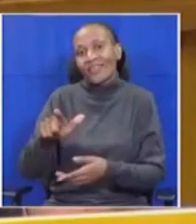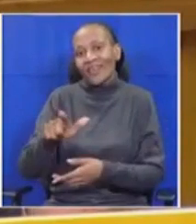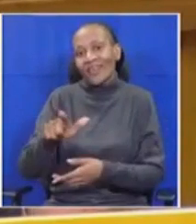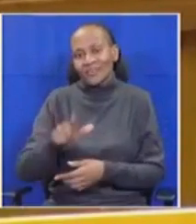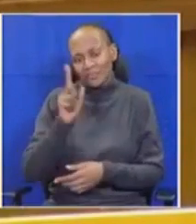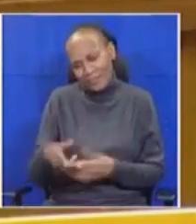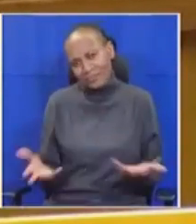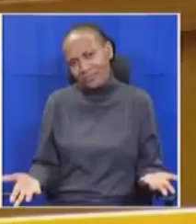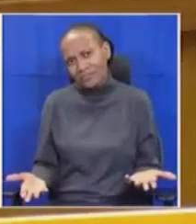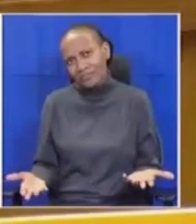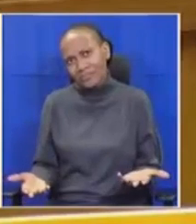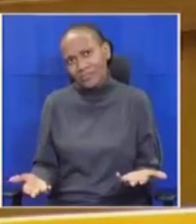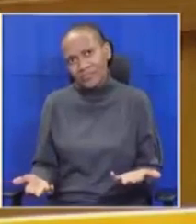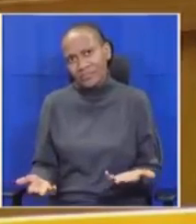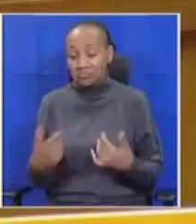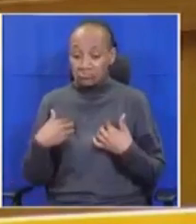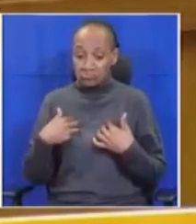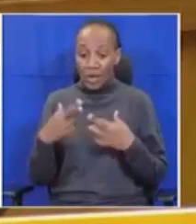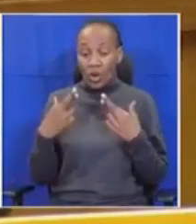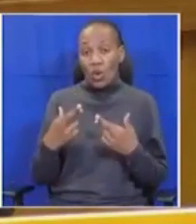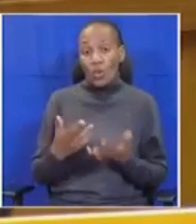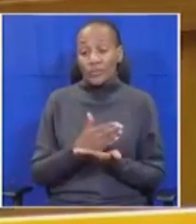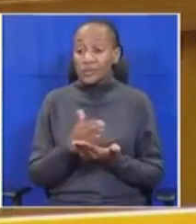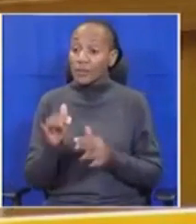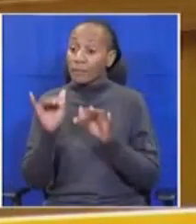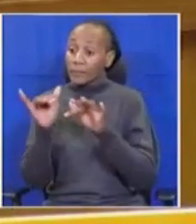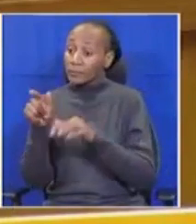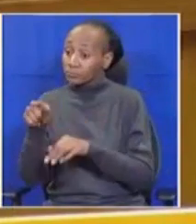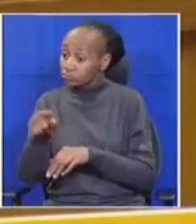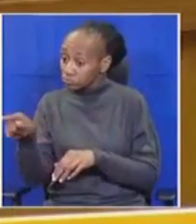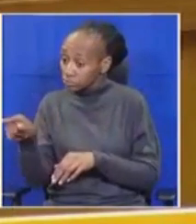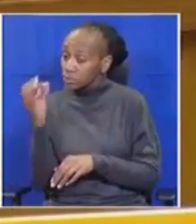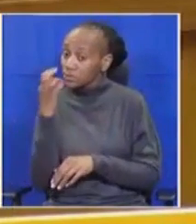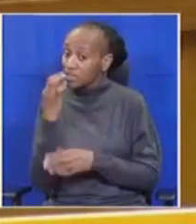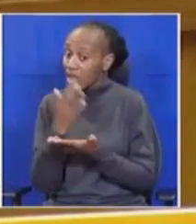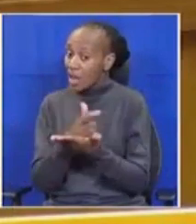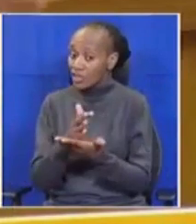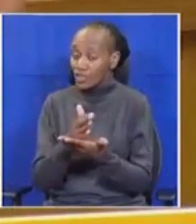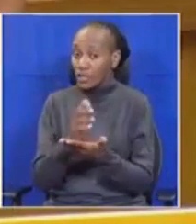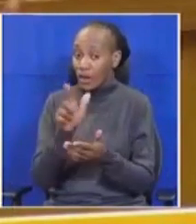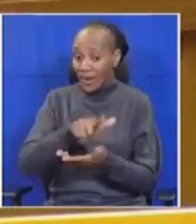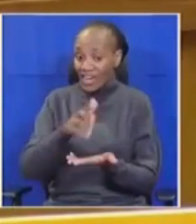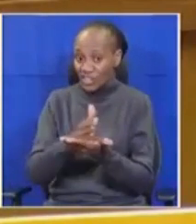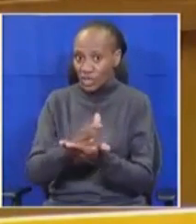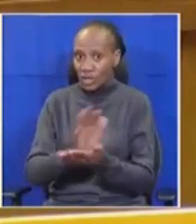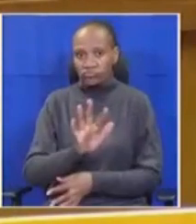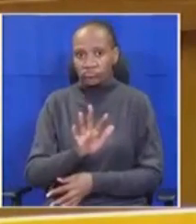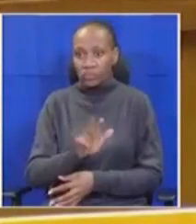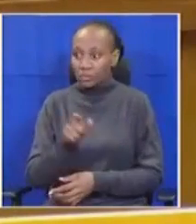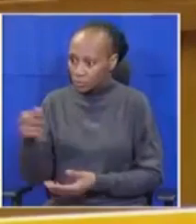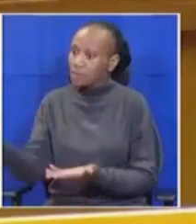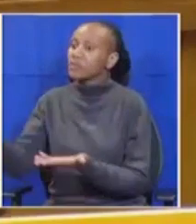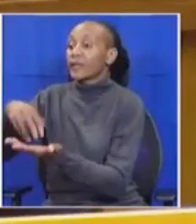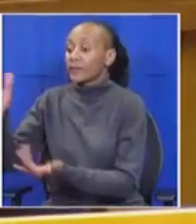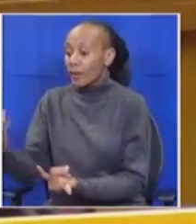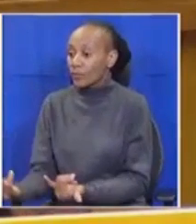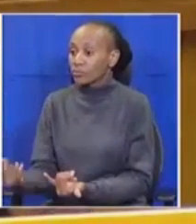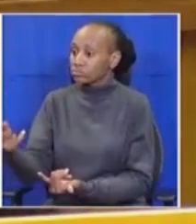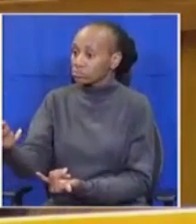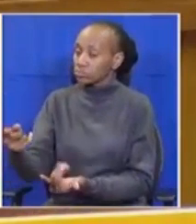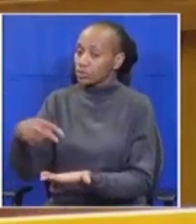land. And I'd like those who say that the land must not be shared to stand up and say, we are